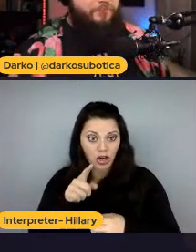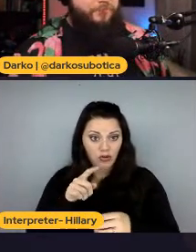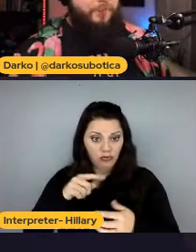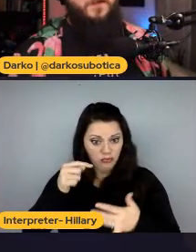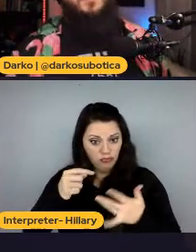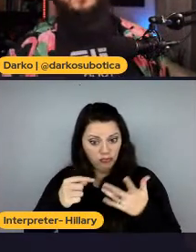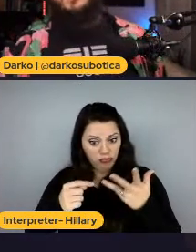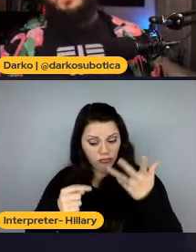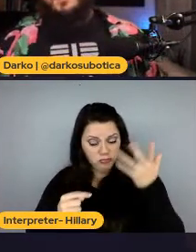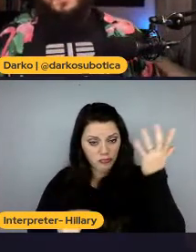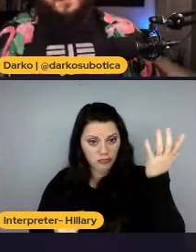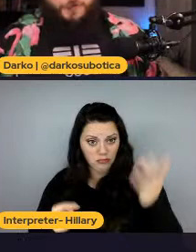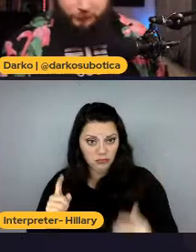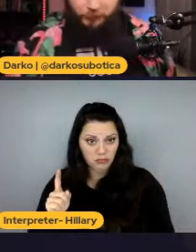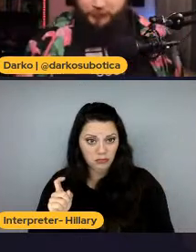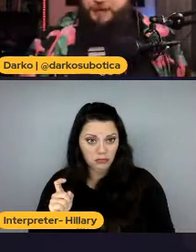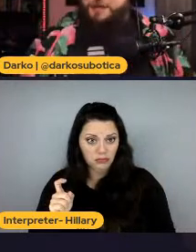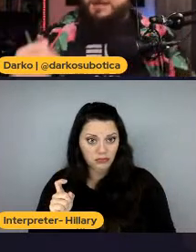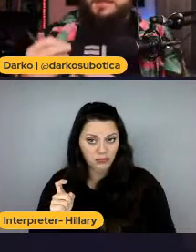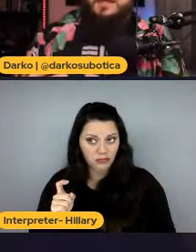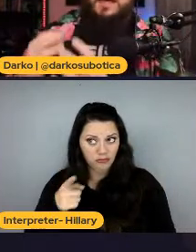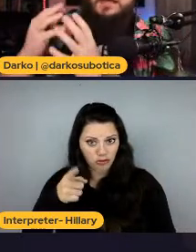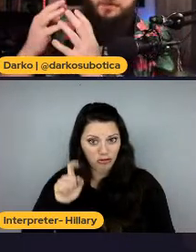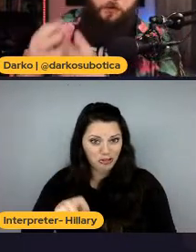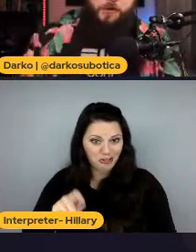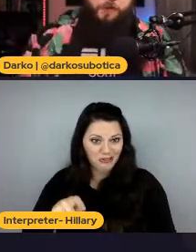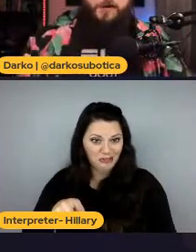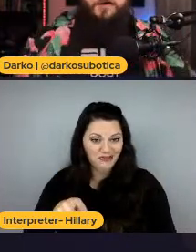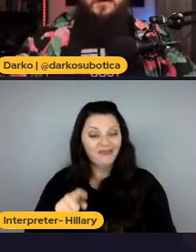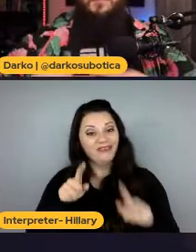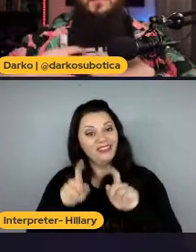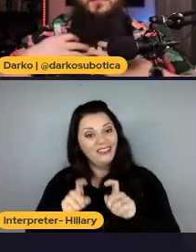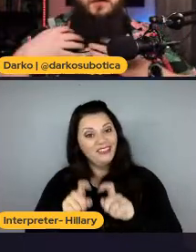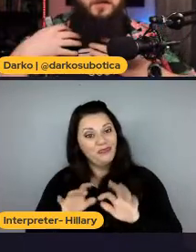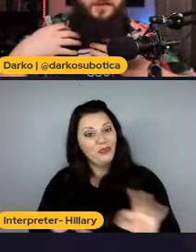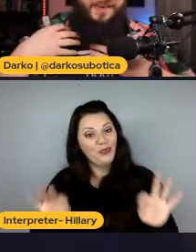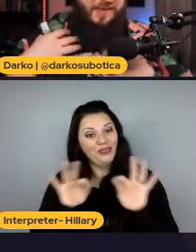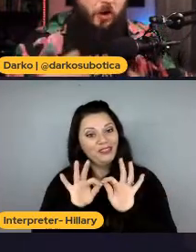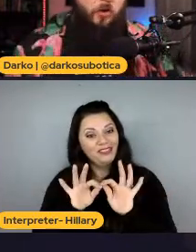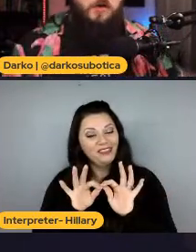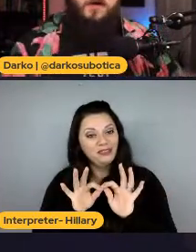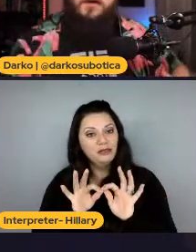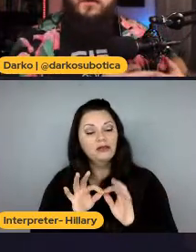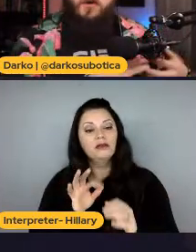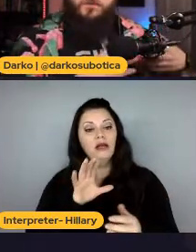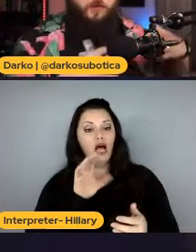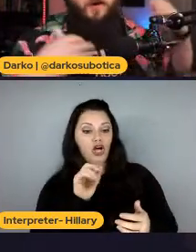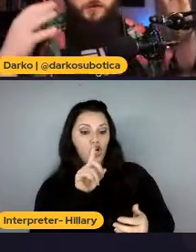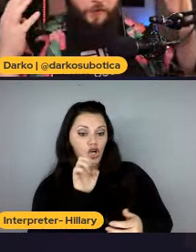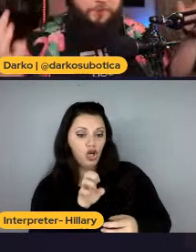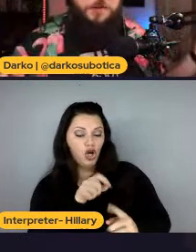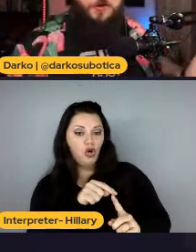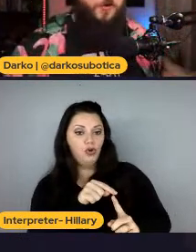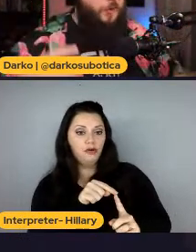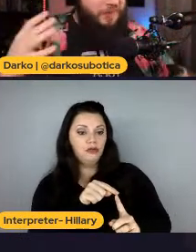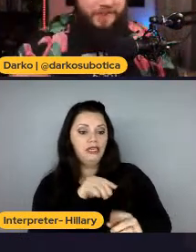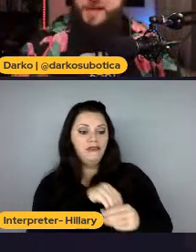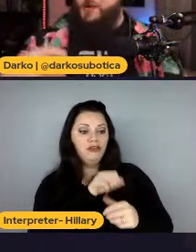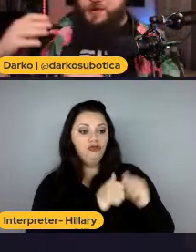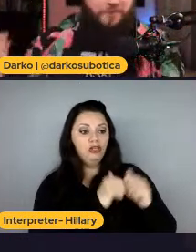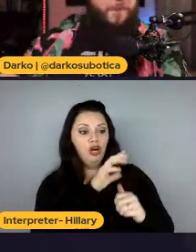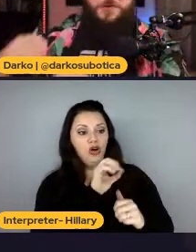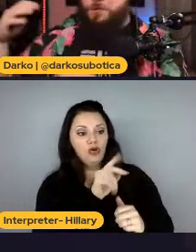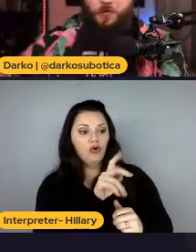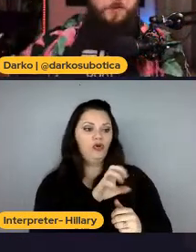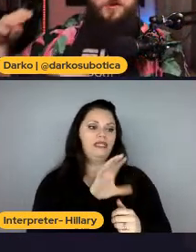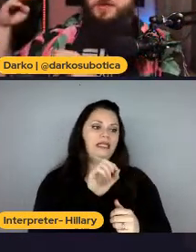that? Well, you should. Testing is important, right? The code from, well, your infrastructure code, your CDK,